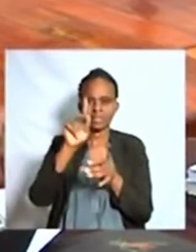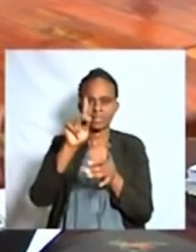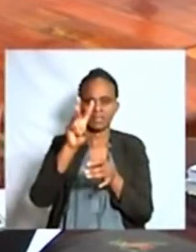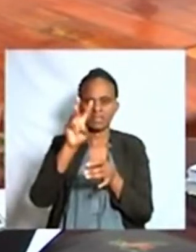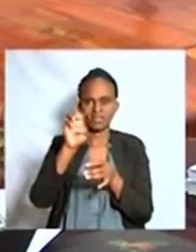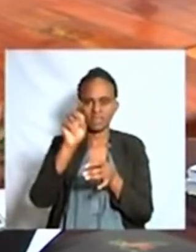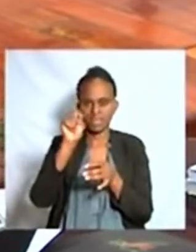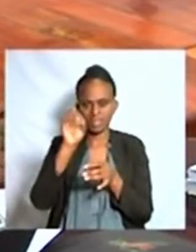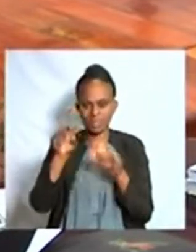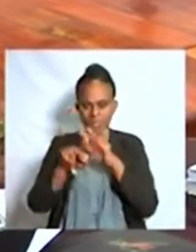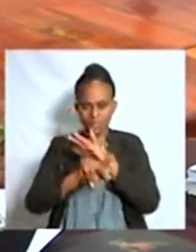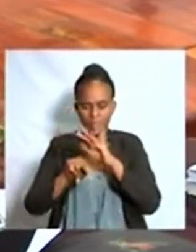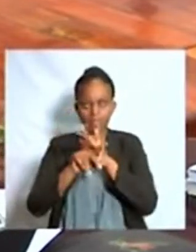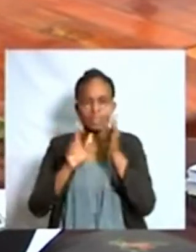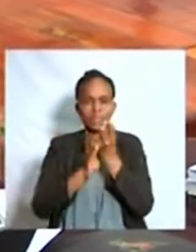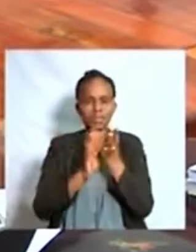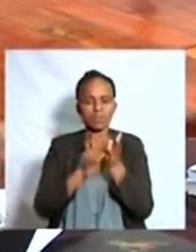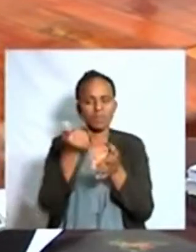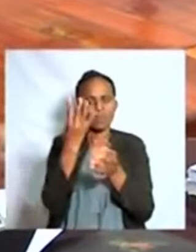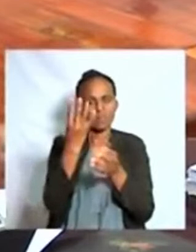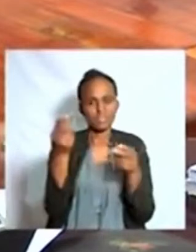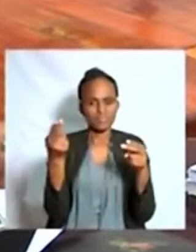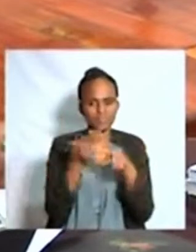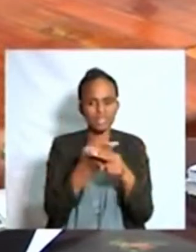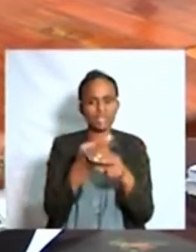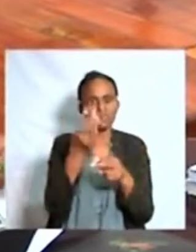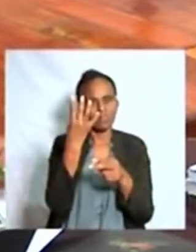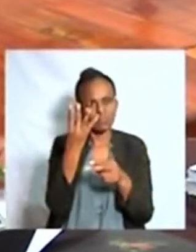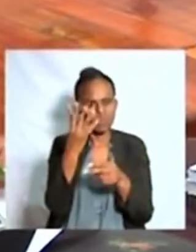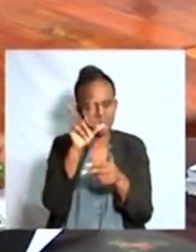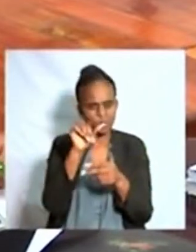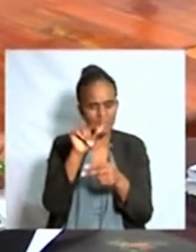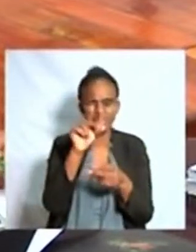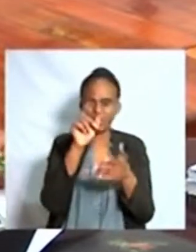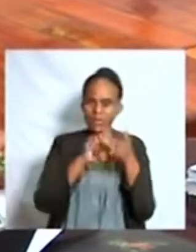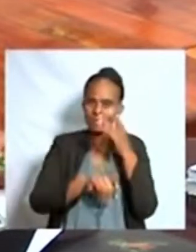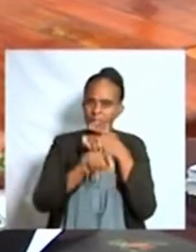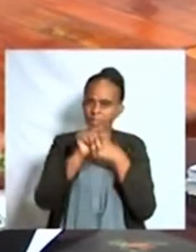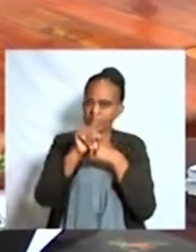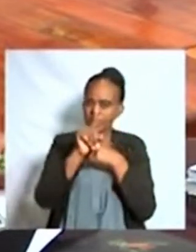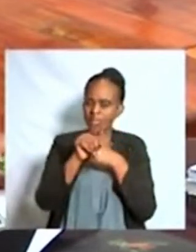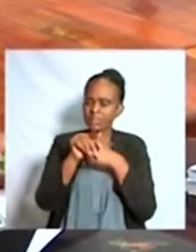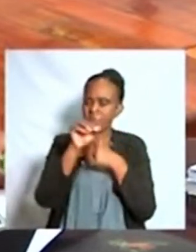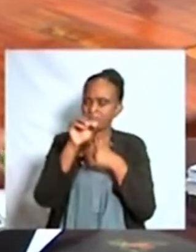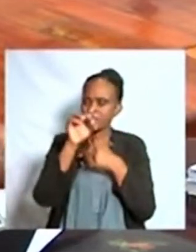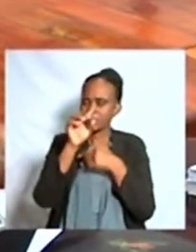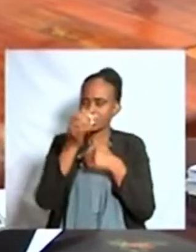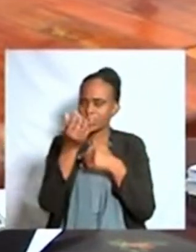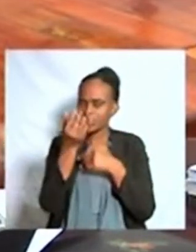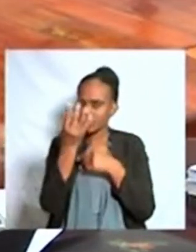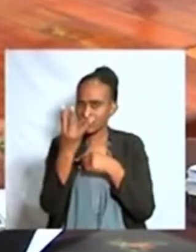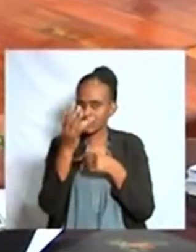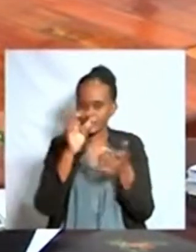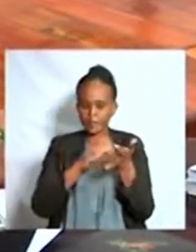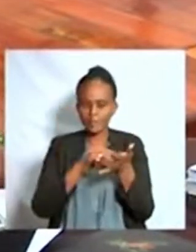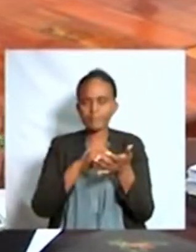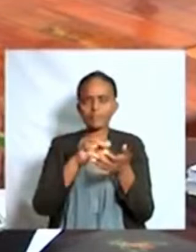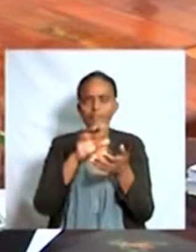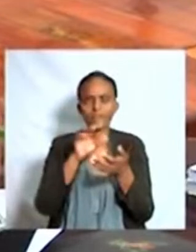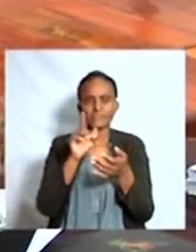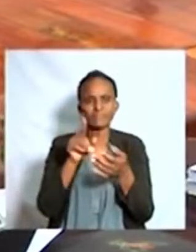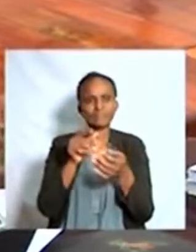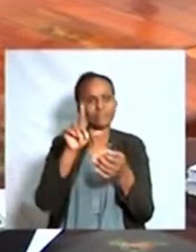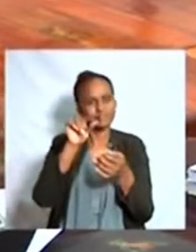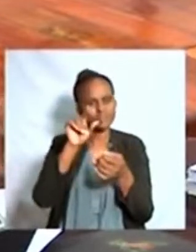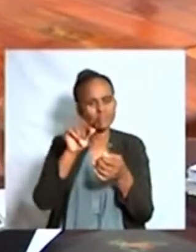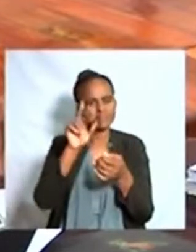and 14 by 420 iron sheets costing 5,580, and 14 by 120 ridges